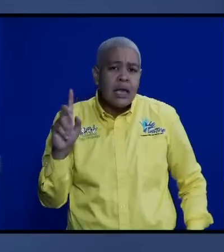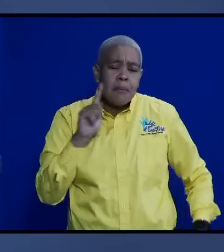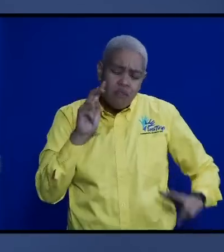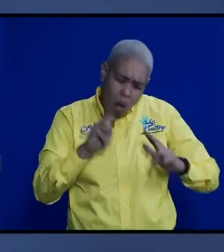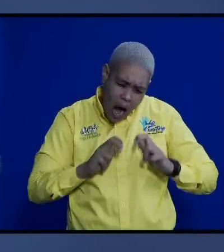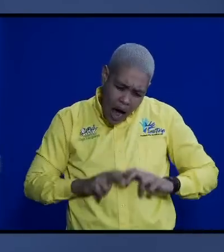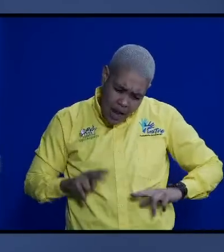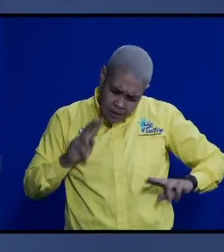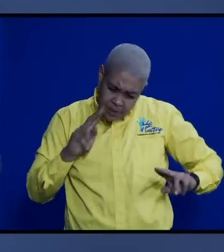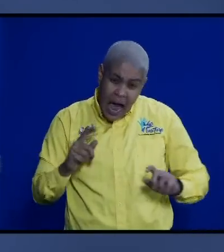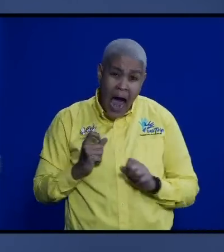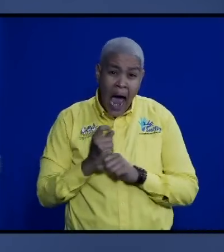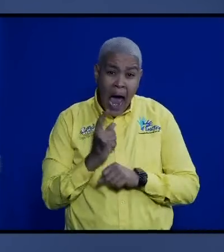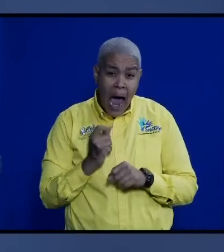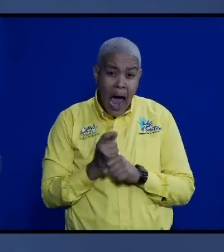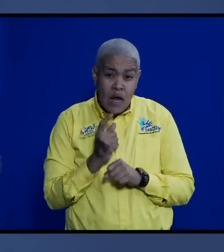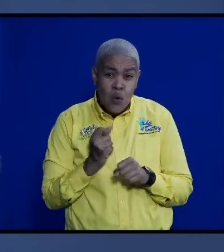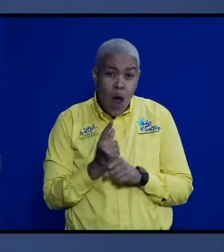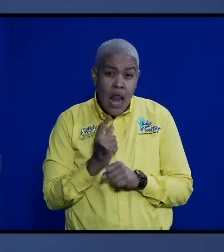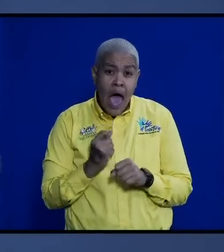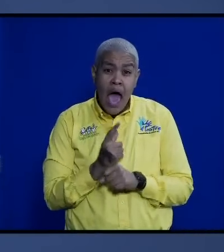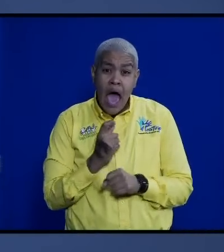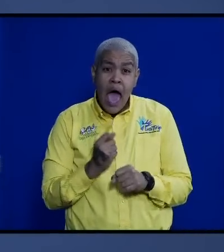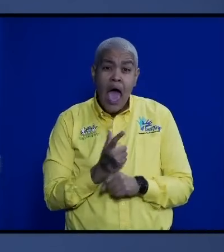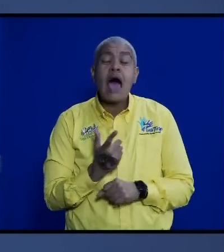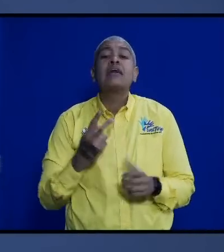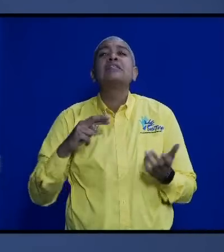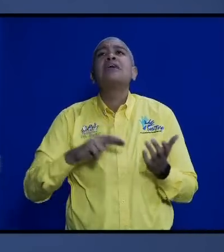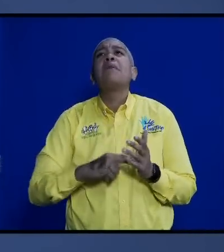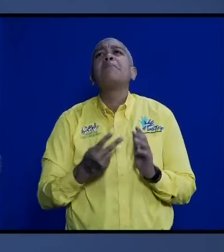this, that would mean a murder rate of